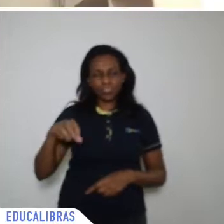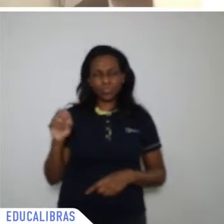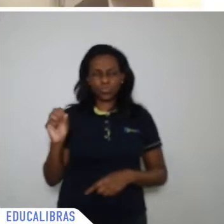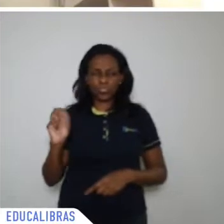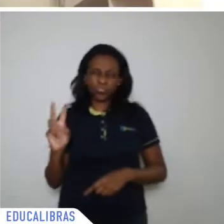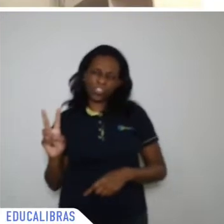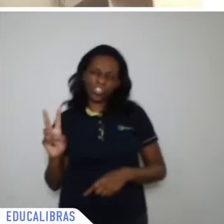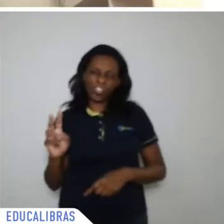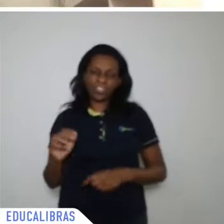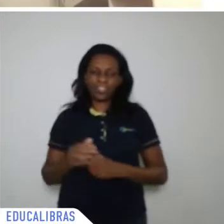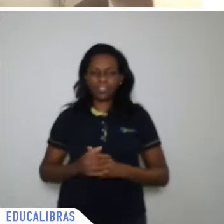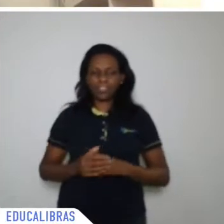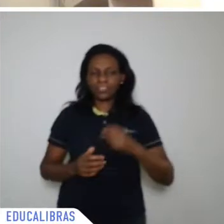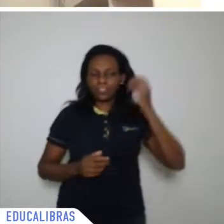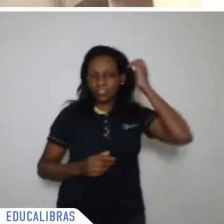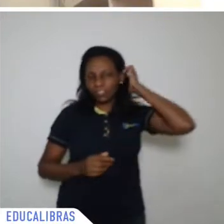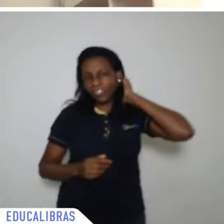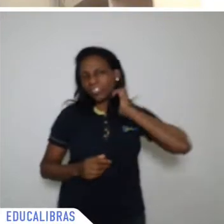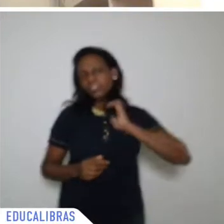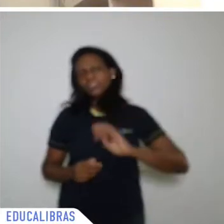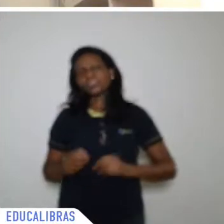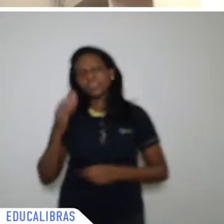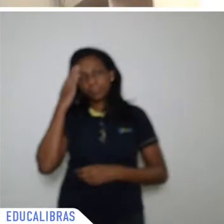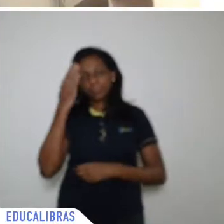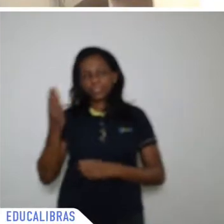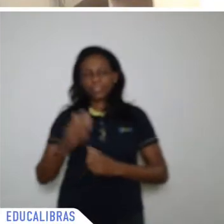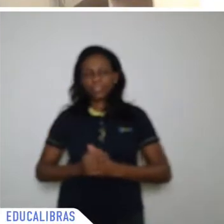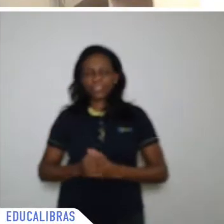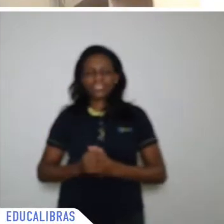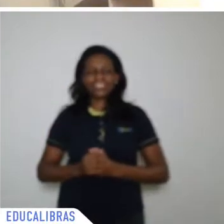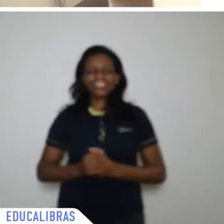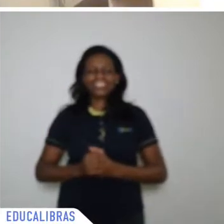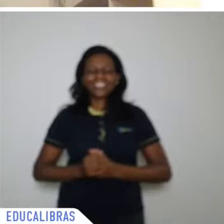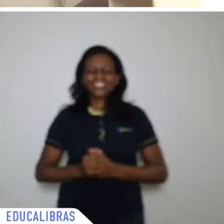you soon. And thank you for